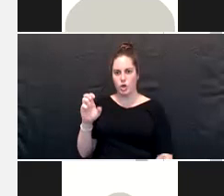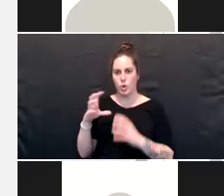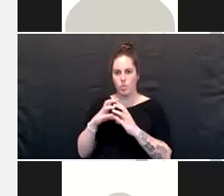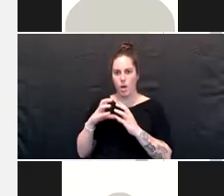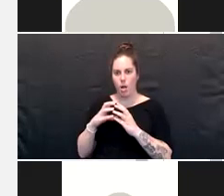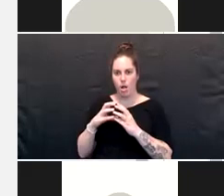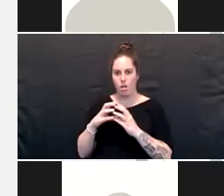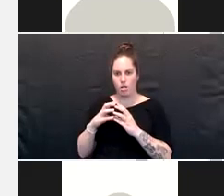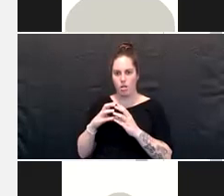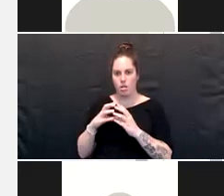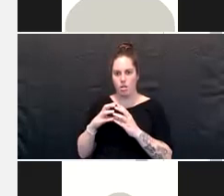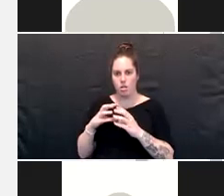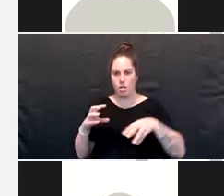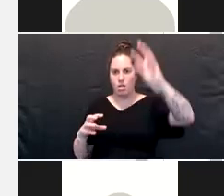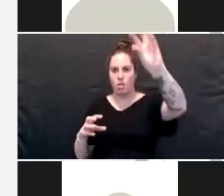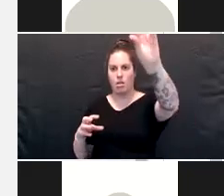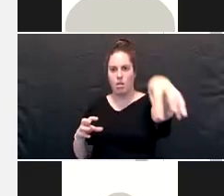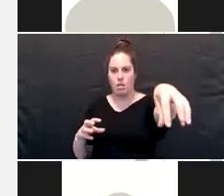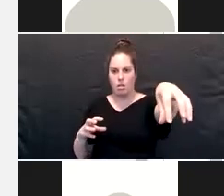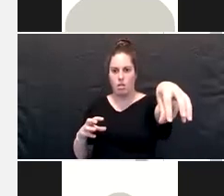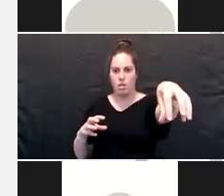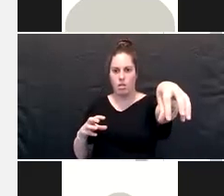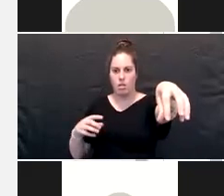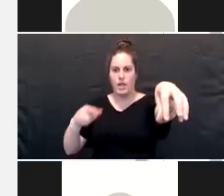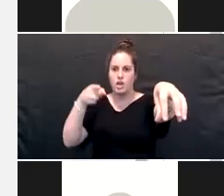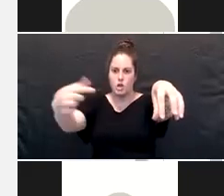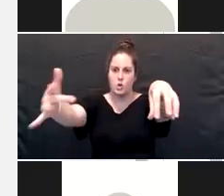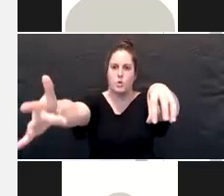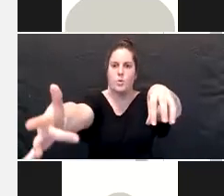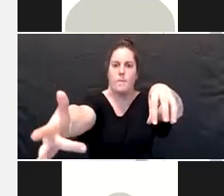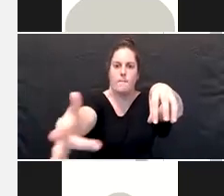move. So it has momentum.